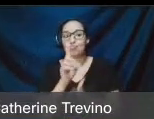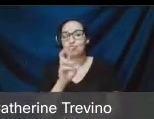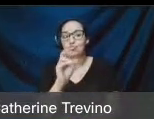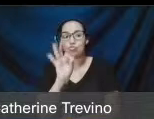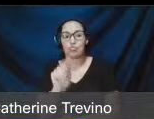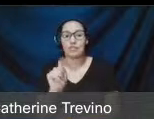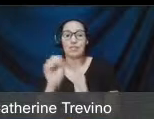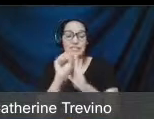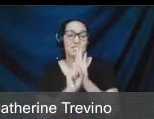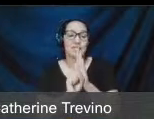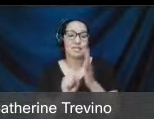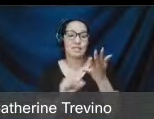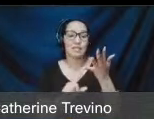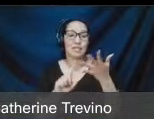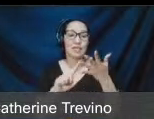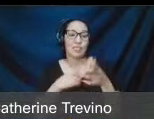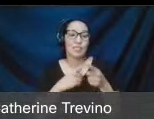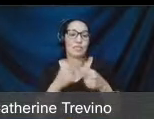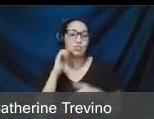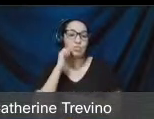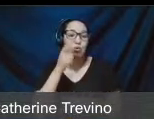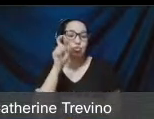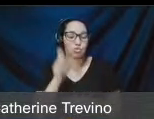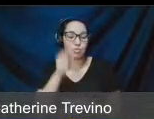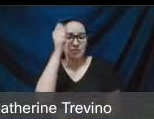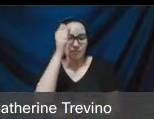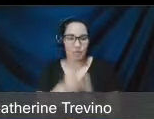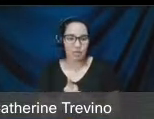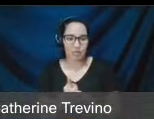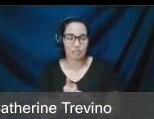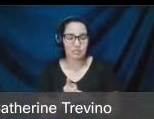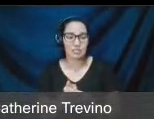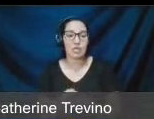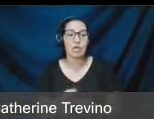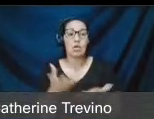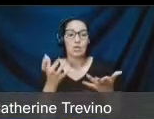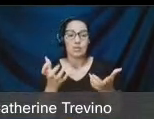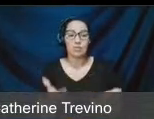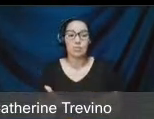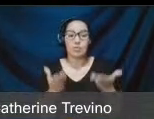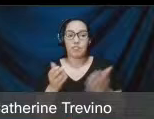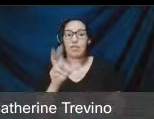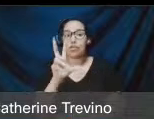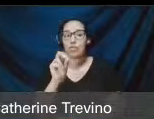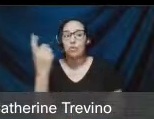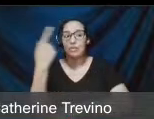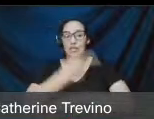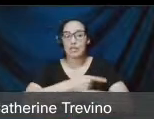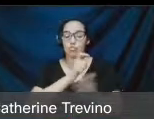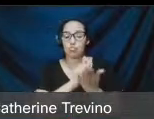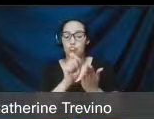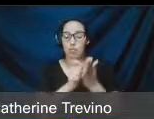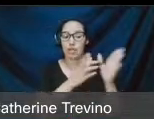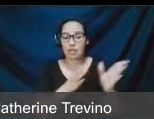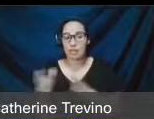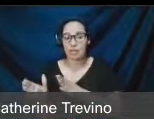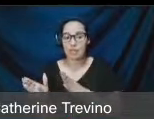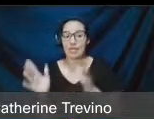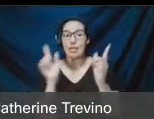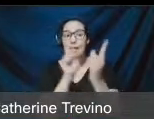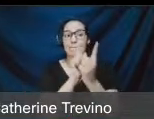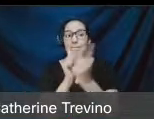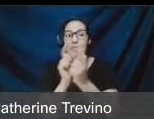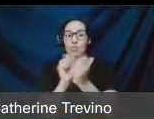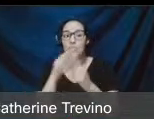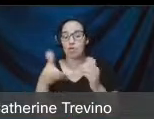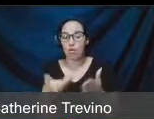finalized tomorrow, August 1st. We wanted to make the board aware that this would give us 30 days to write the plan, meet with all stakeholder groups, and